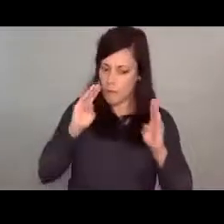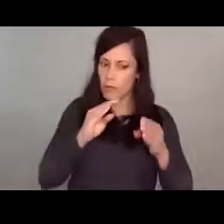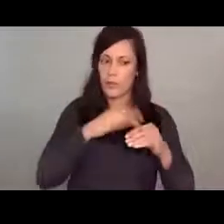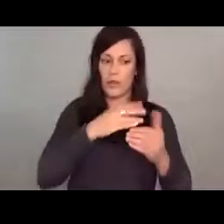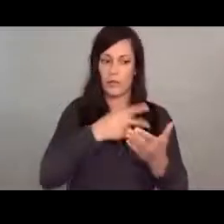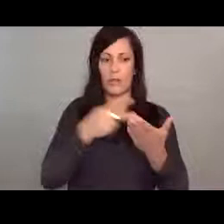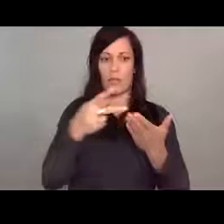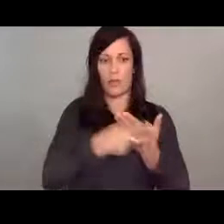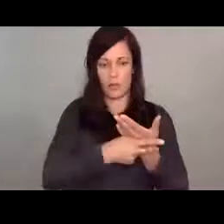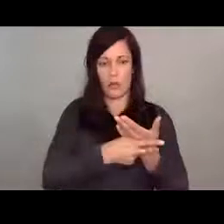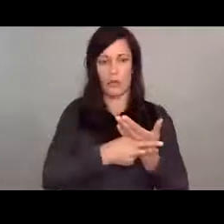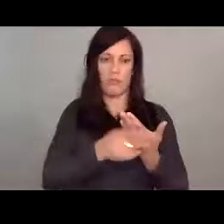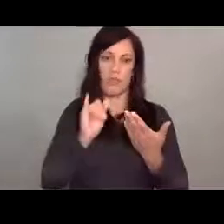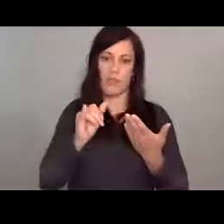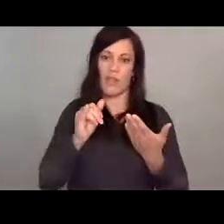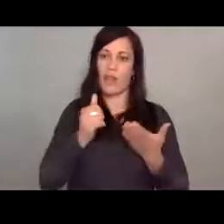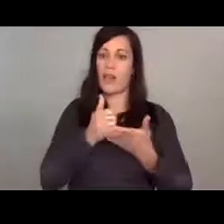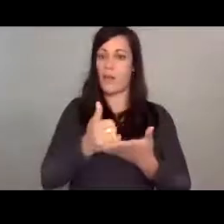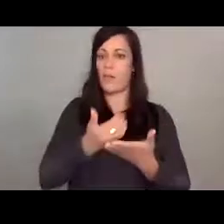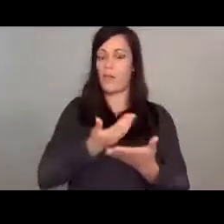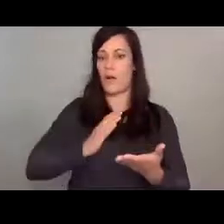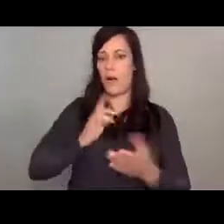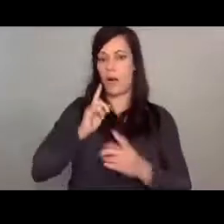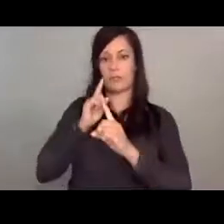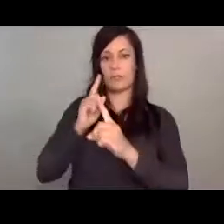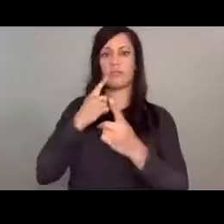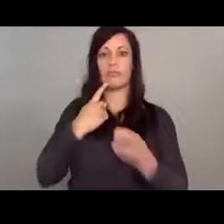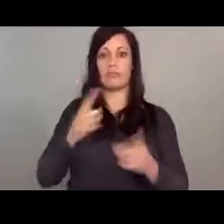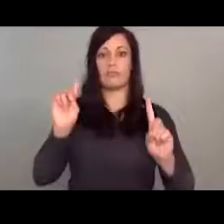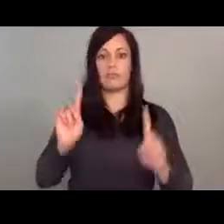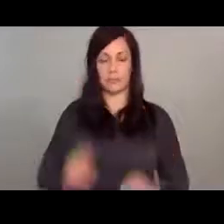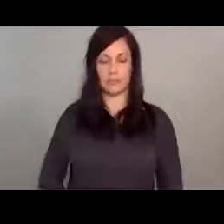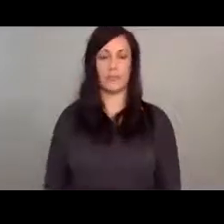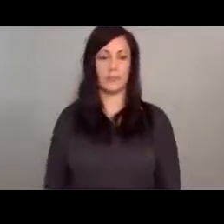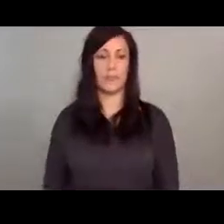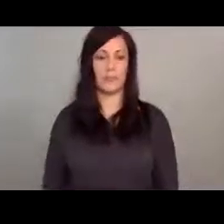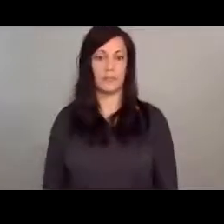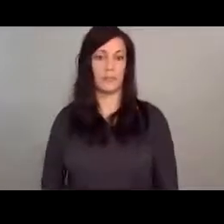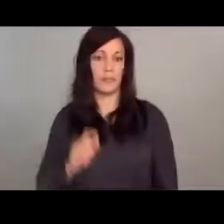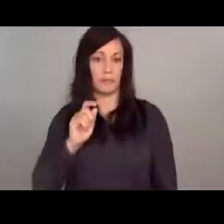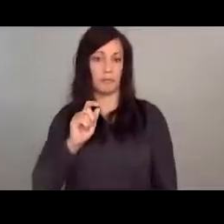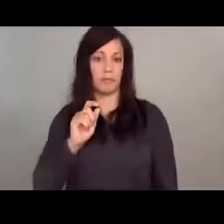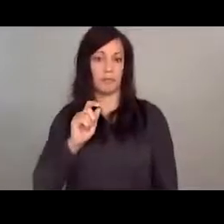that advances our mission. So here we are, we're done. I'm going to mark complete.